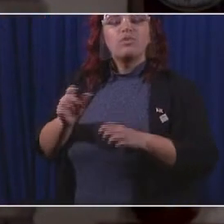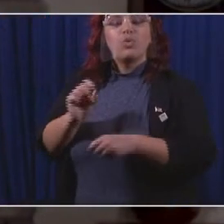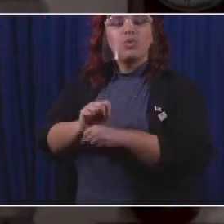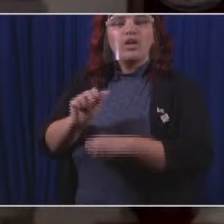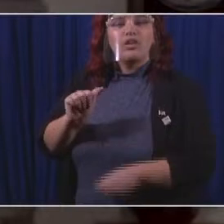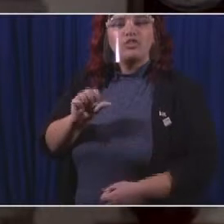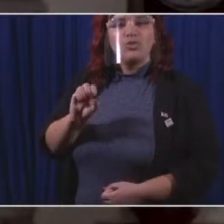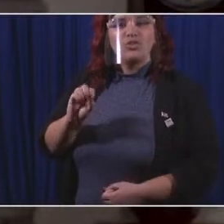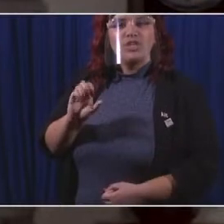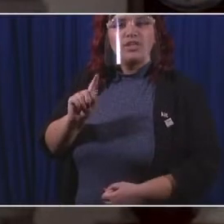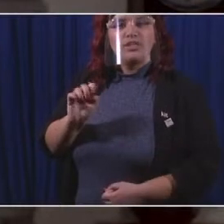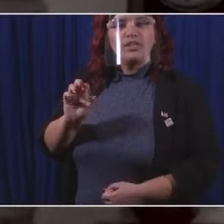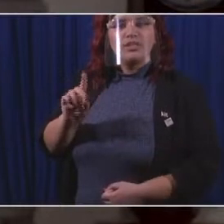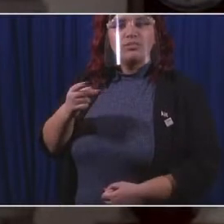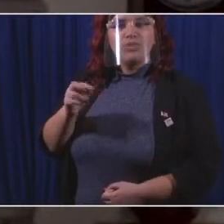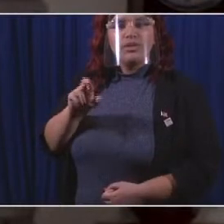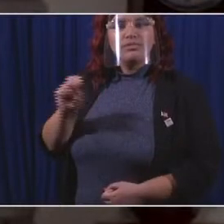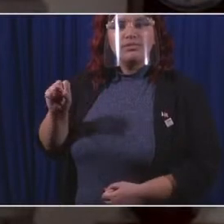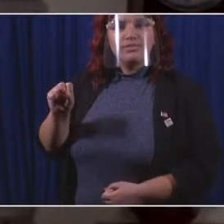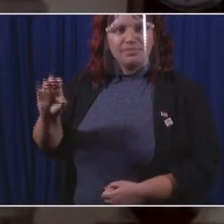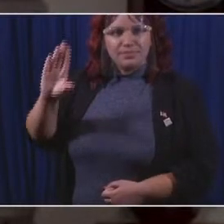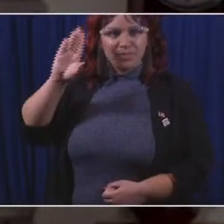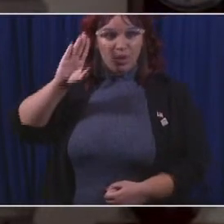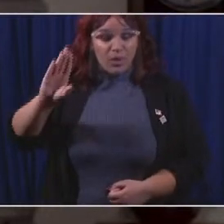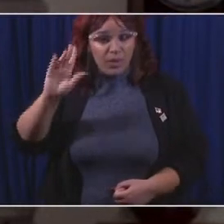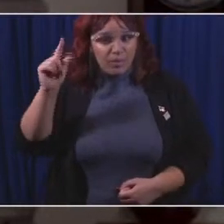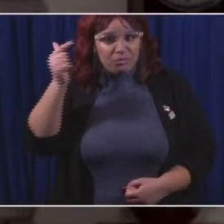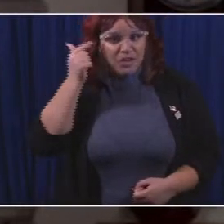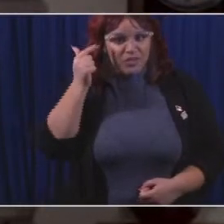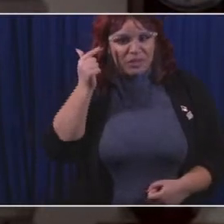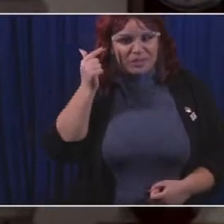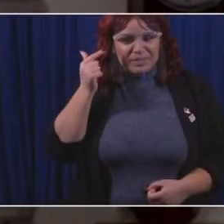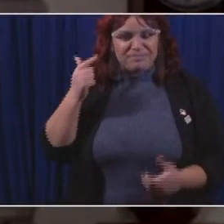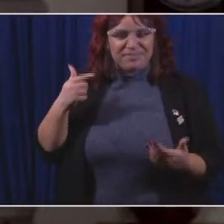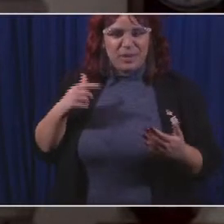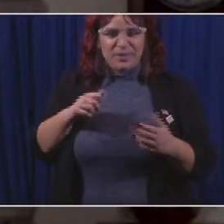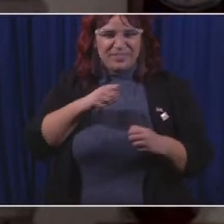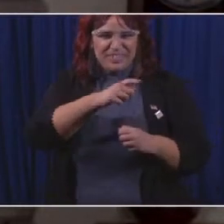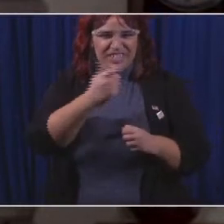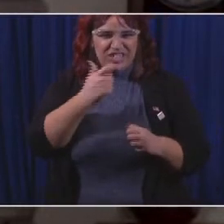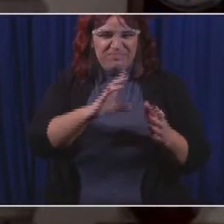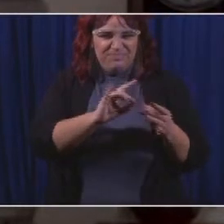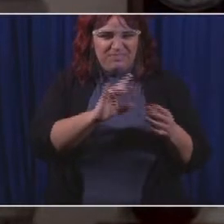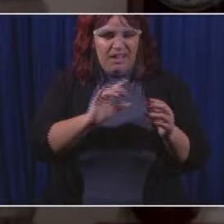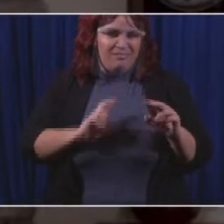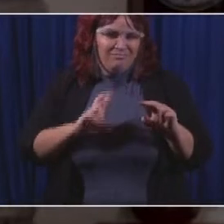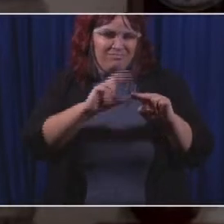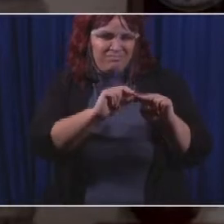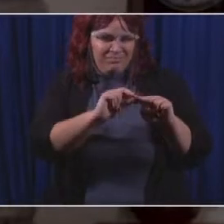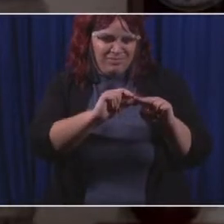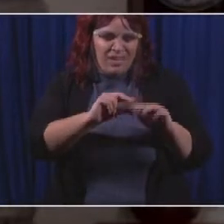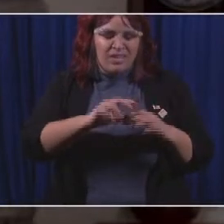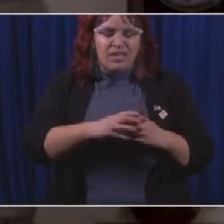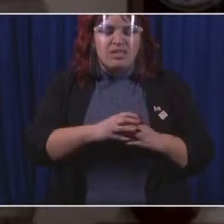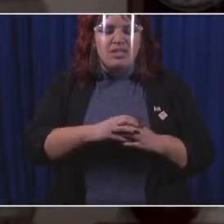Hi, Governor. My question is a little bit jumping off of what you just responded to, but this morning